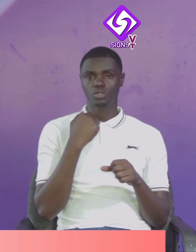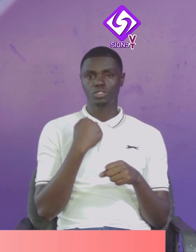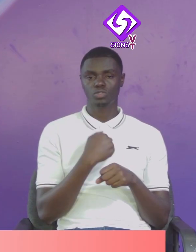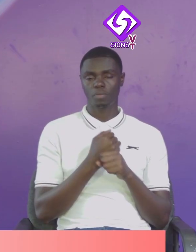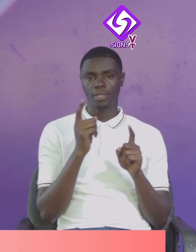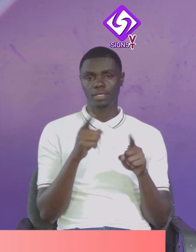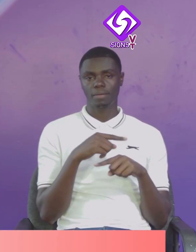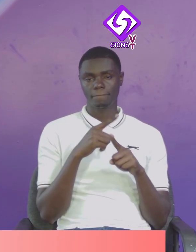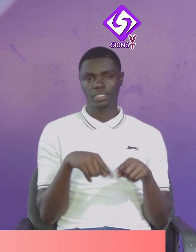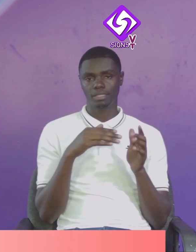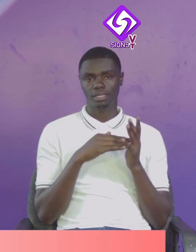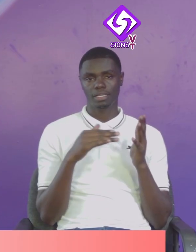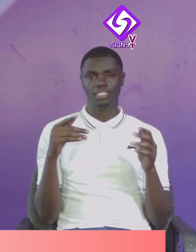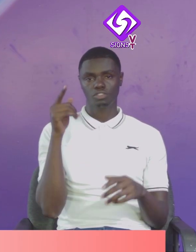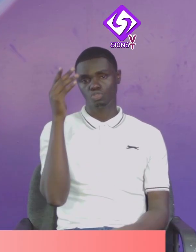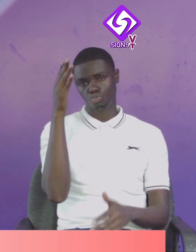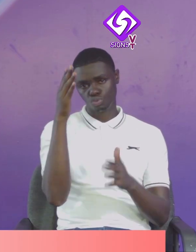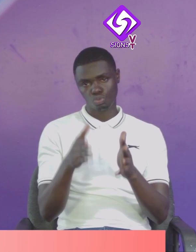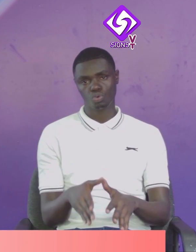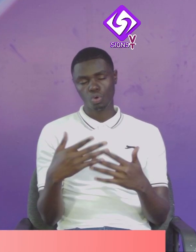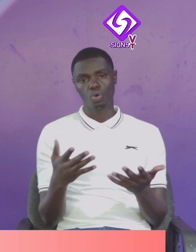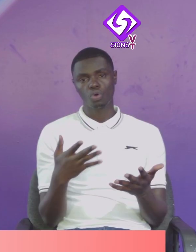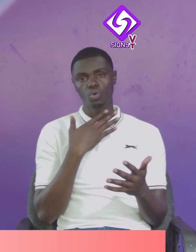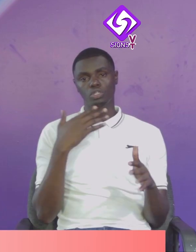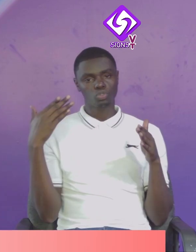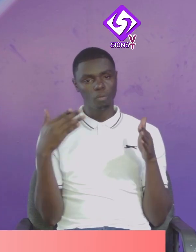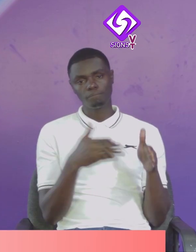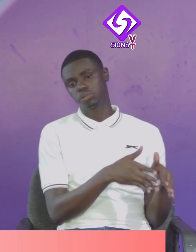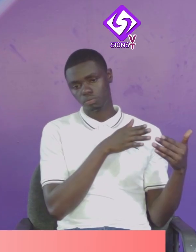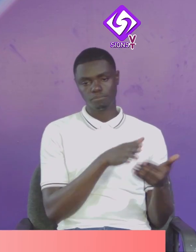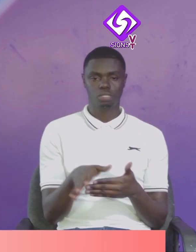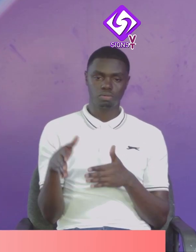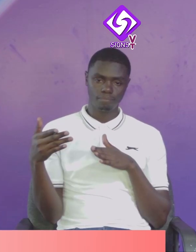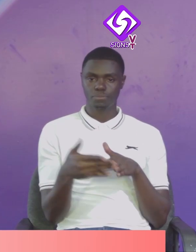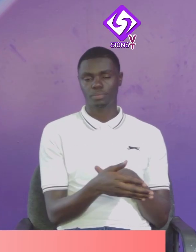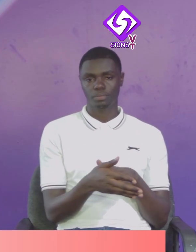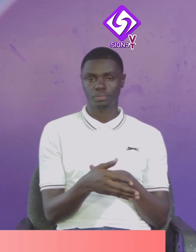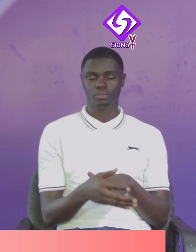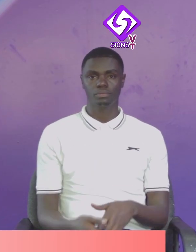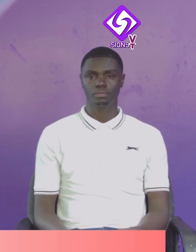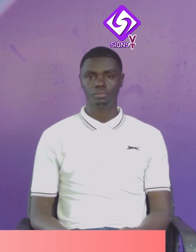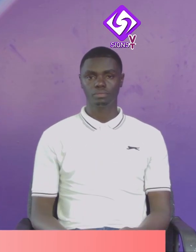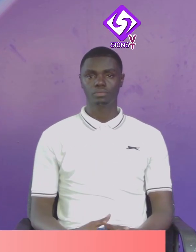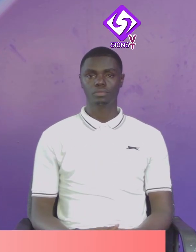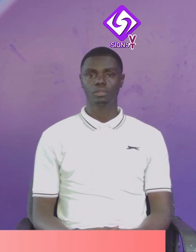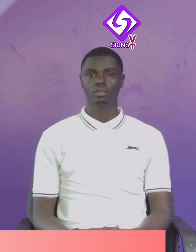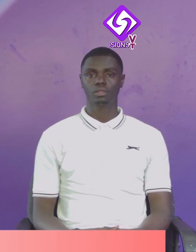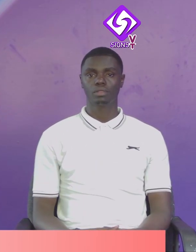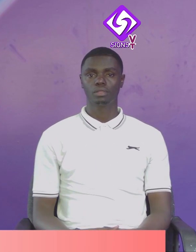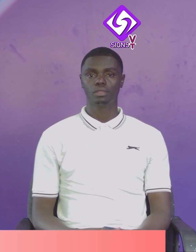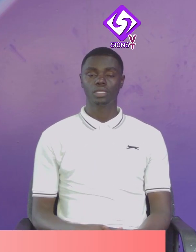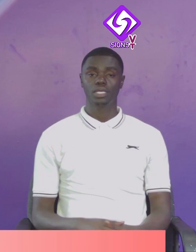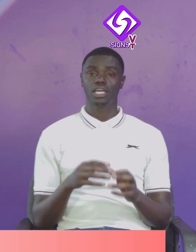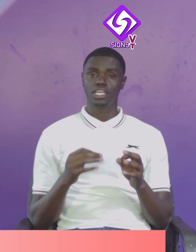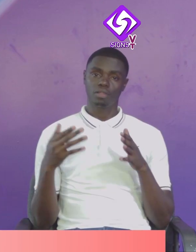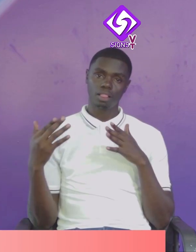mistakes against you, or he wants to foul you in the near your box. So when he fouls you near